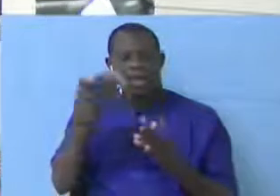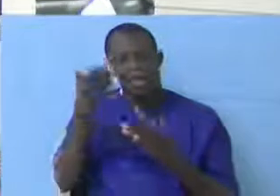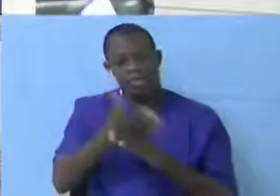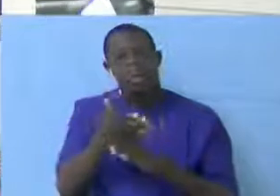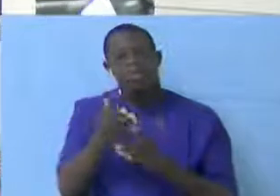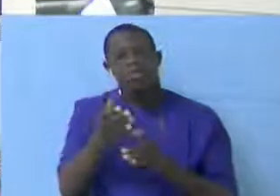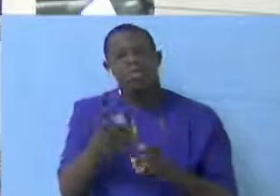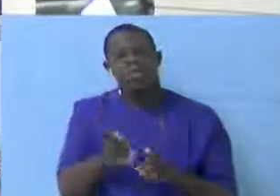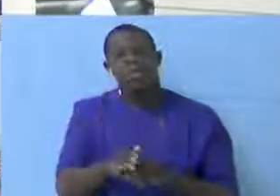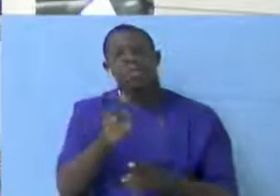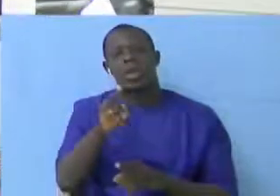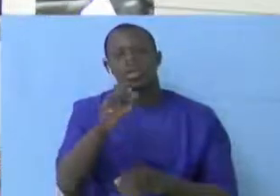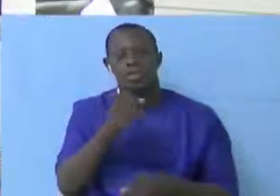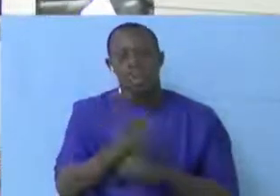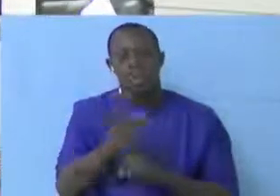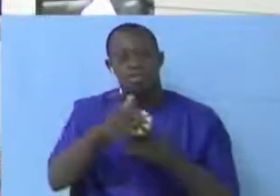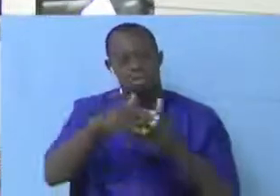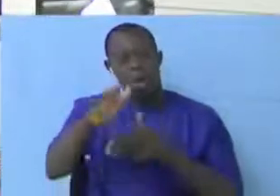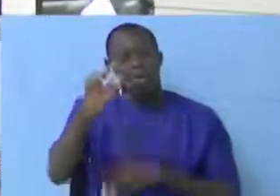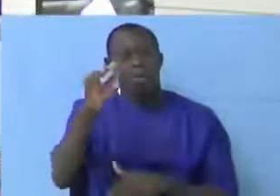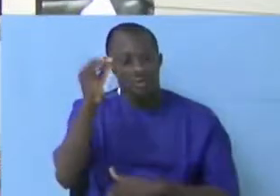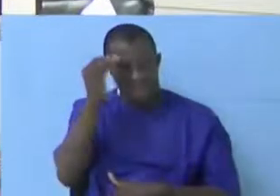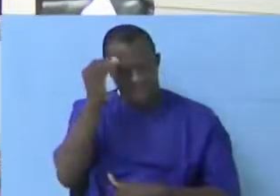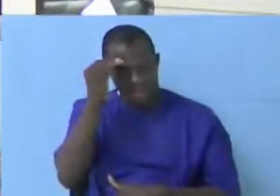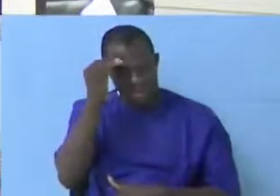that is what makes more sense.